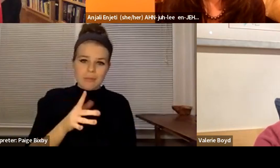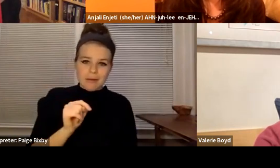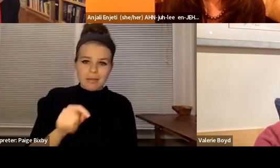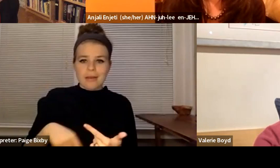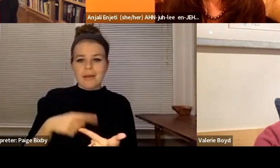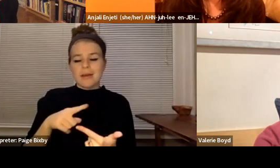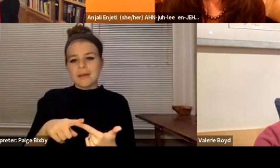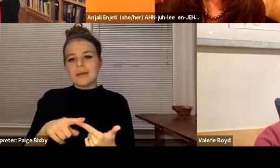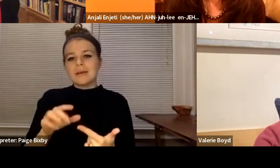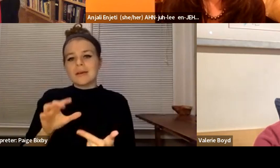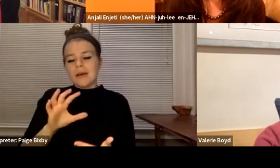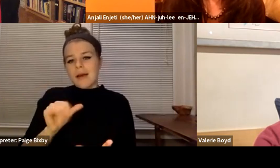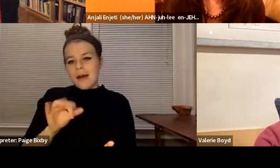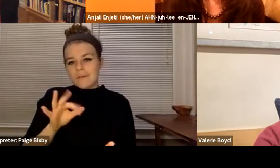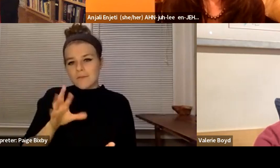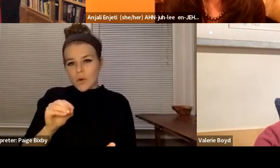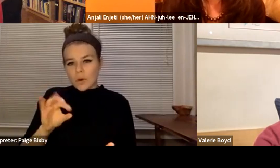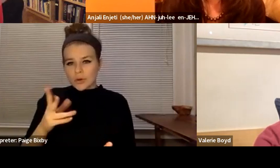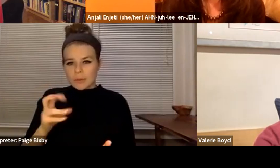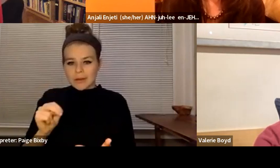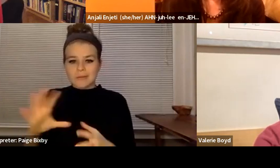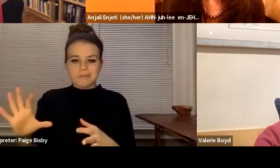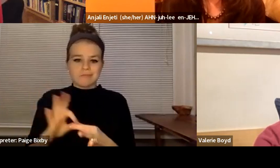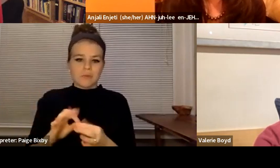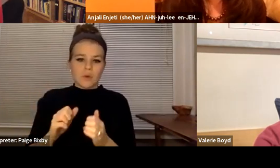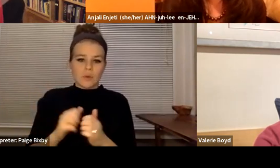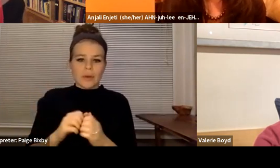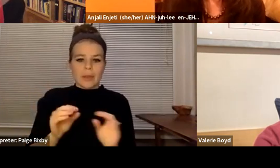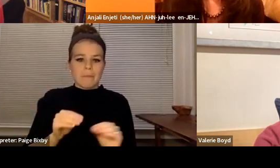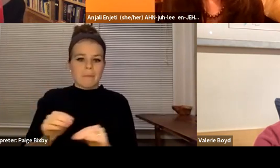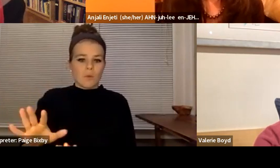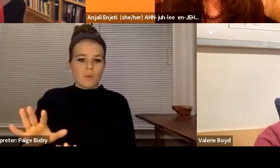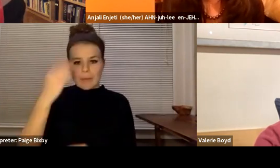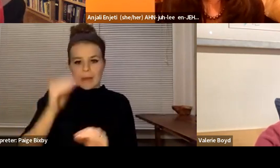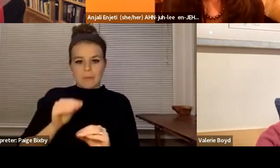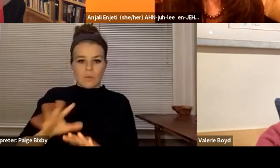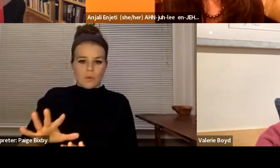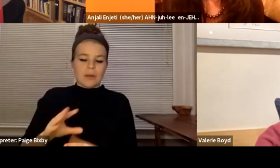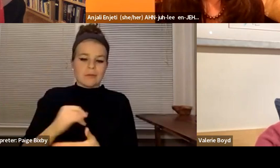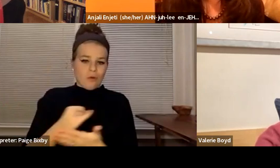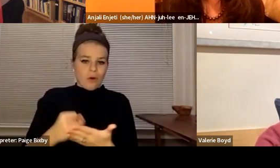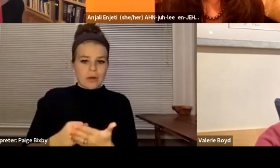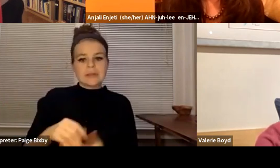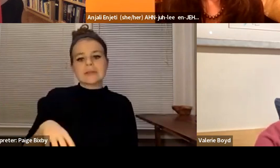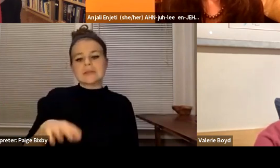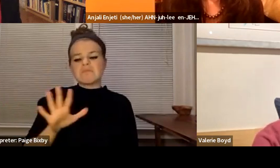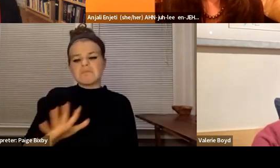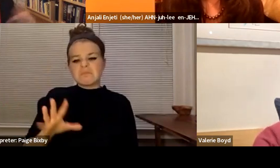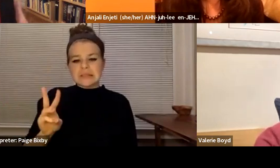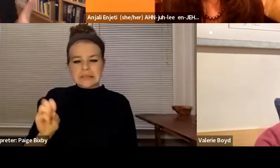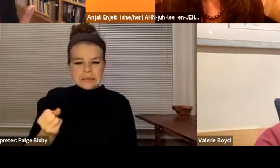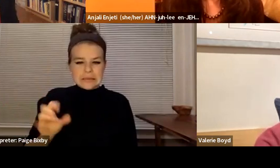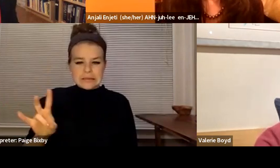associated with the Black Arts Movement of the mid-60s and 70s, which I didn't even know till I was in graduate school at UMass and heard about